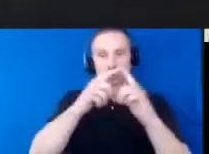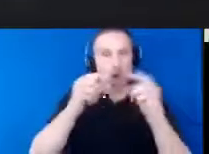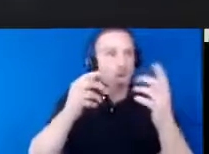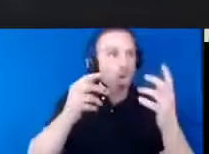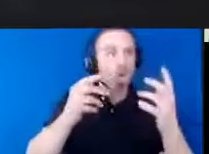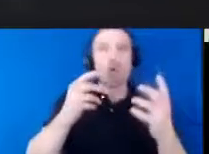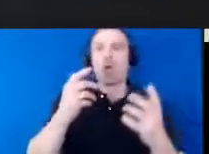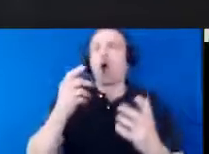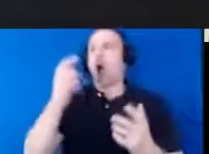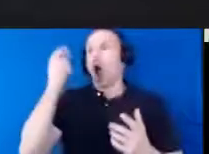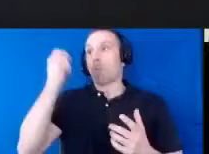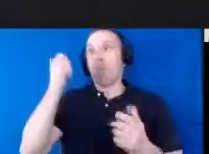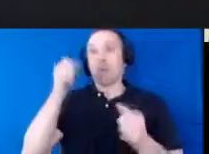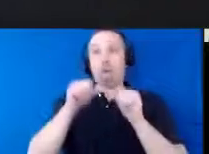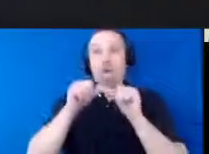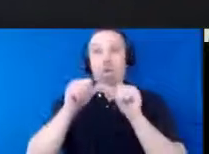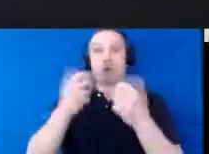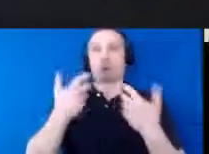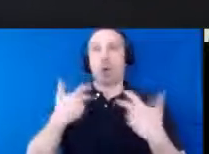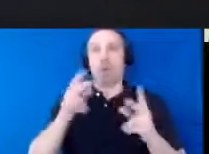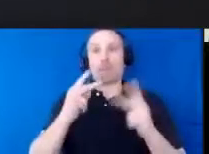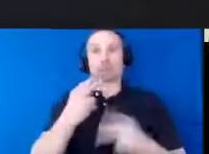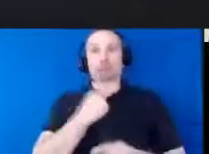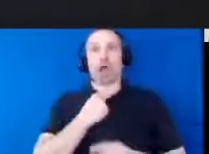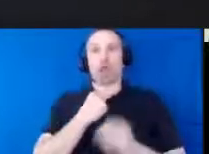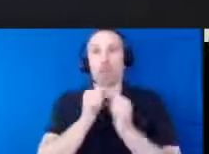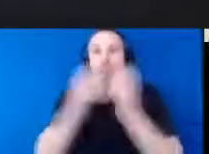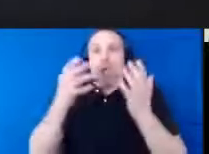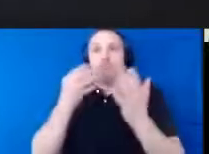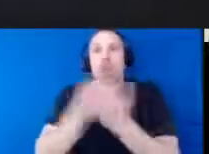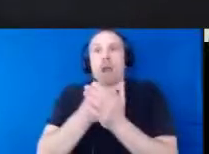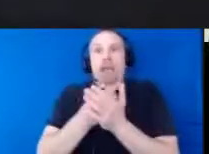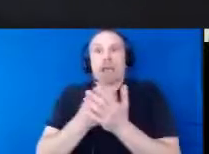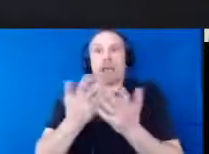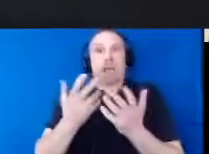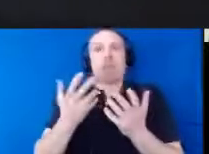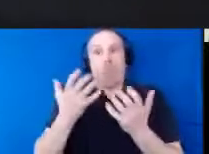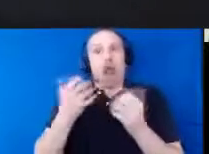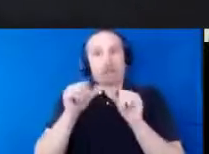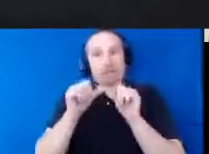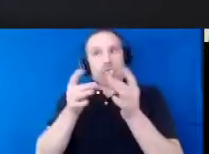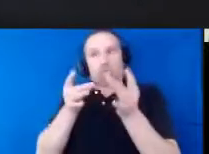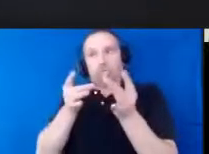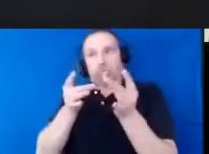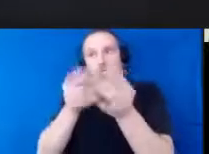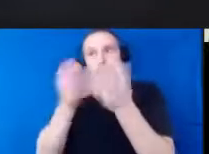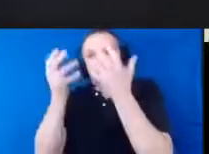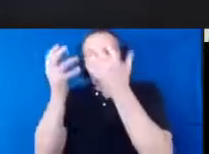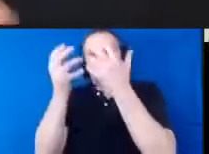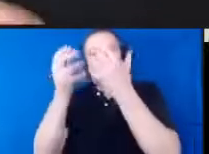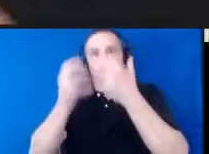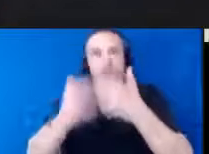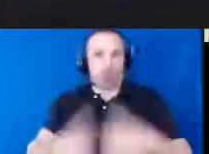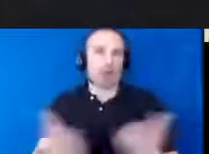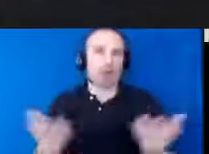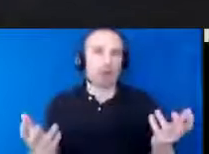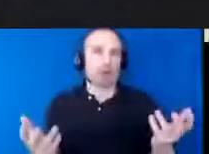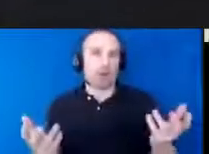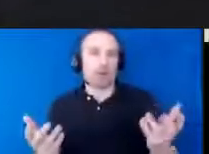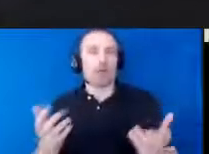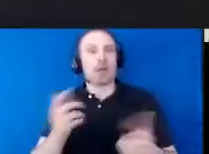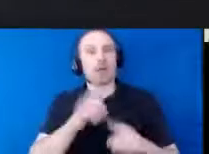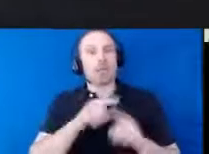flowing. They don't want to have any gaps in unemployment. And then at some point after that, I'm not sure how many days it will take for the $1,400